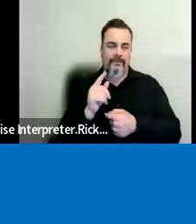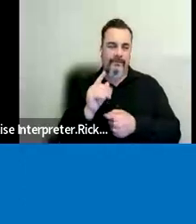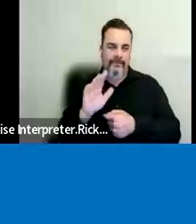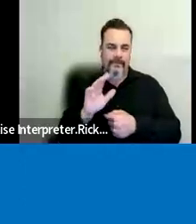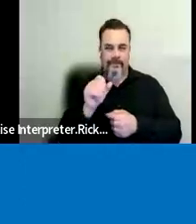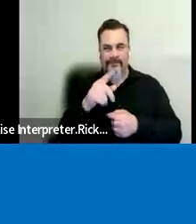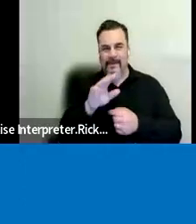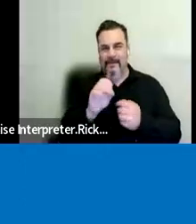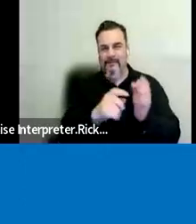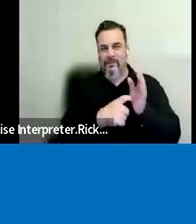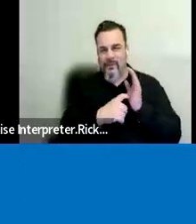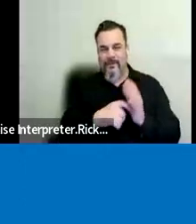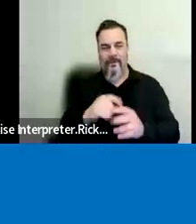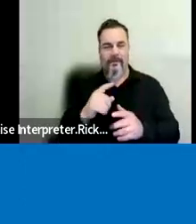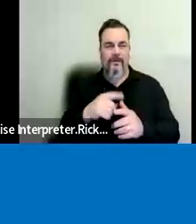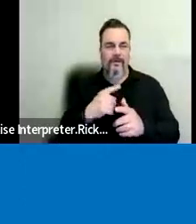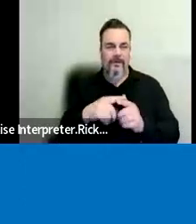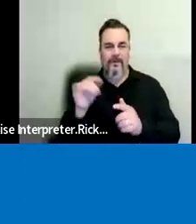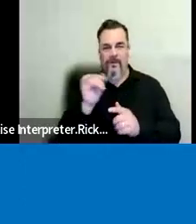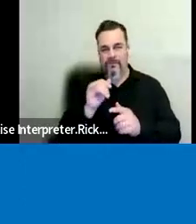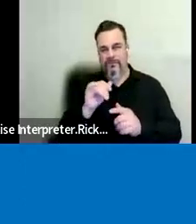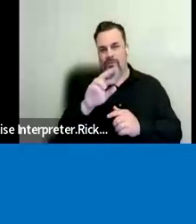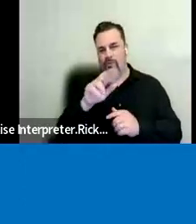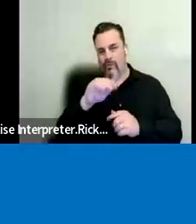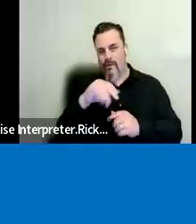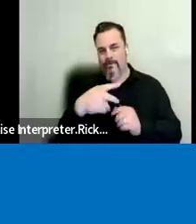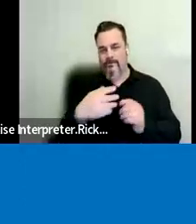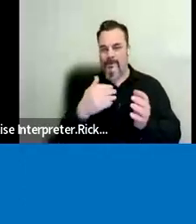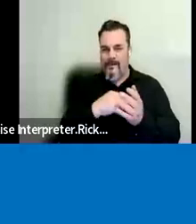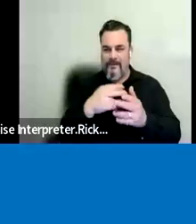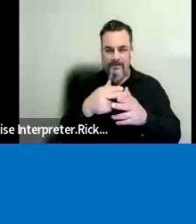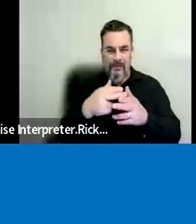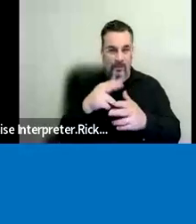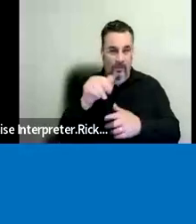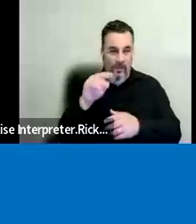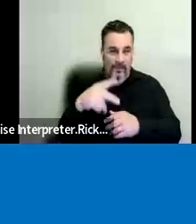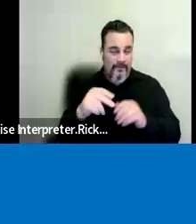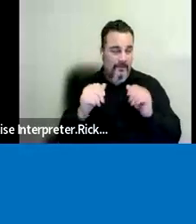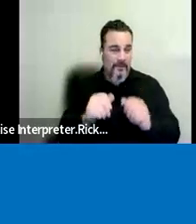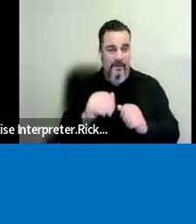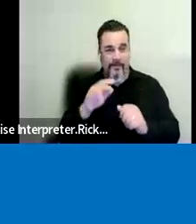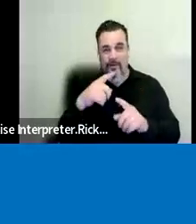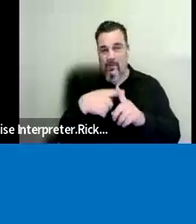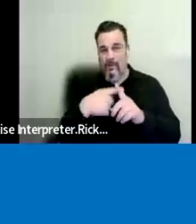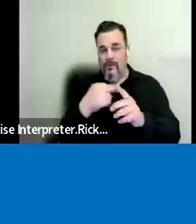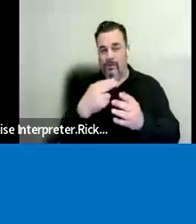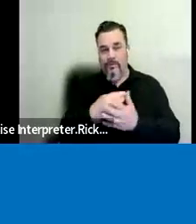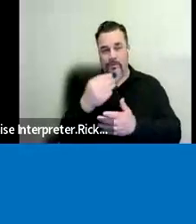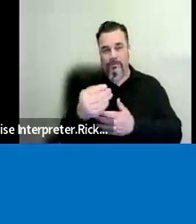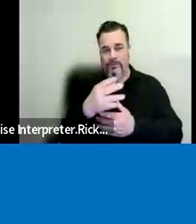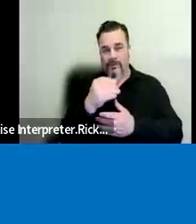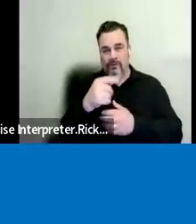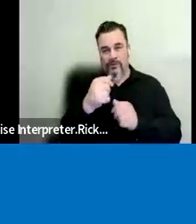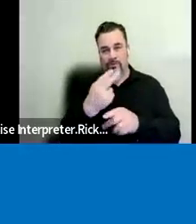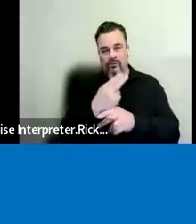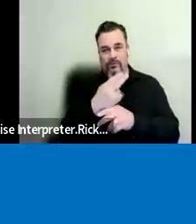space requirement, and also the ramps. Again, temporary ramps can be rented or purchased, and you can utilize